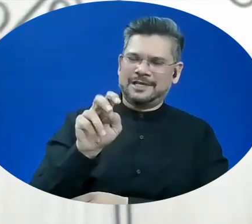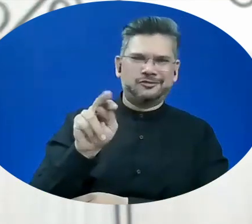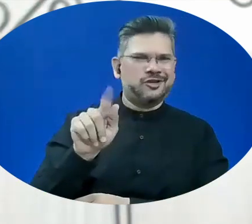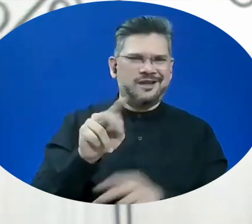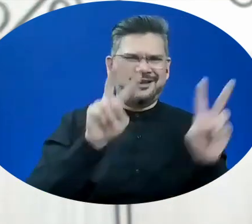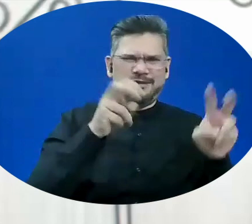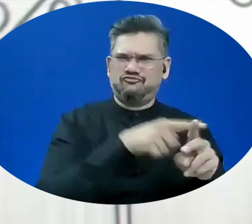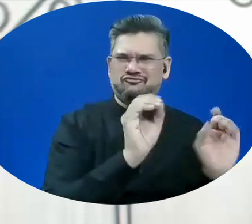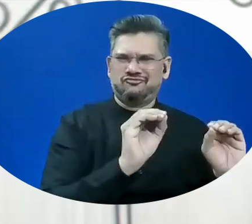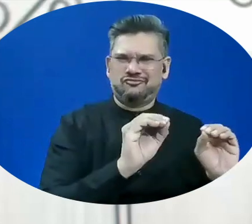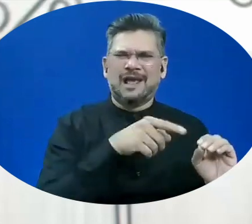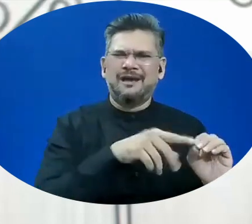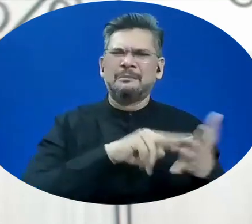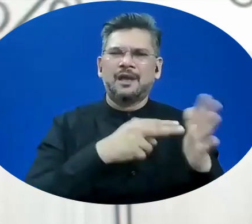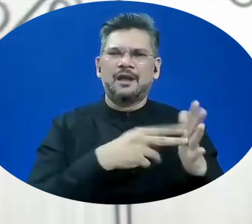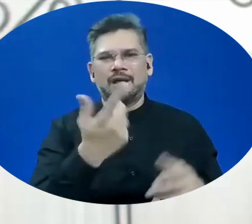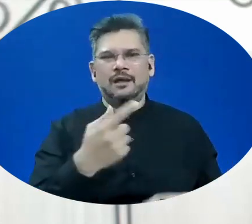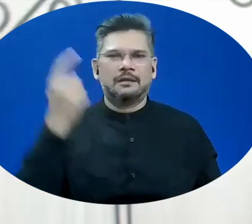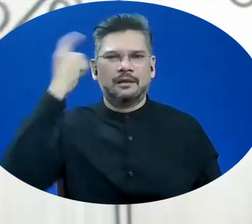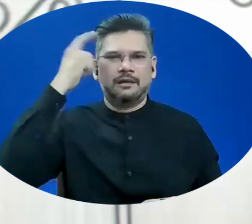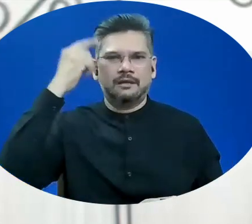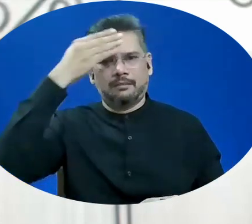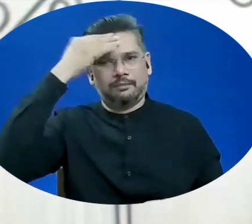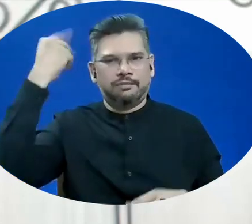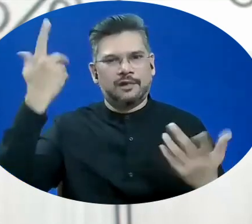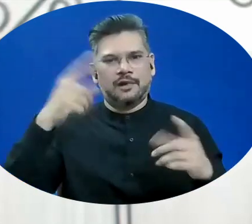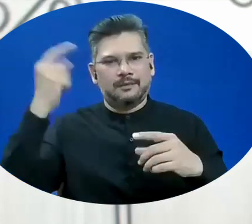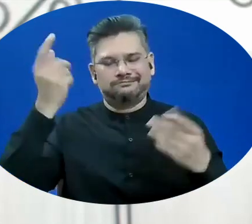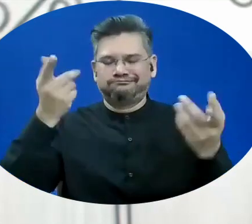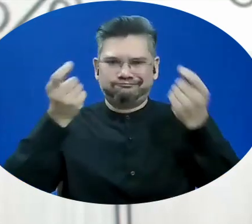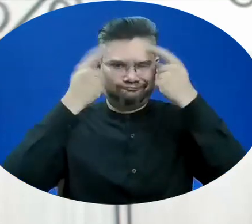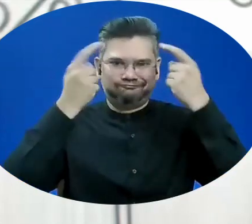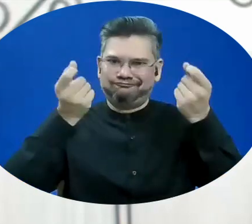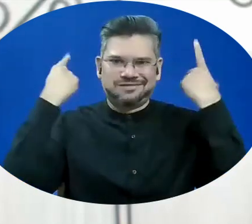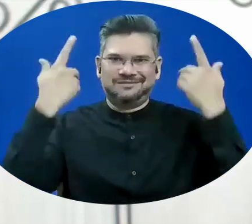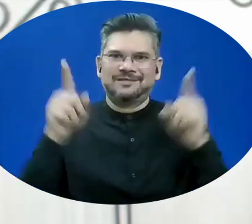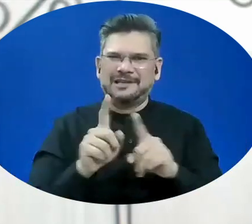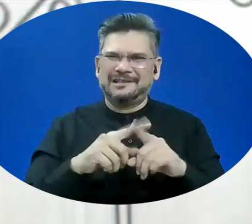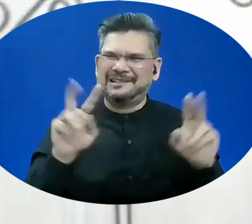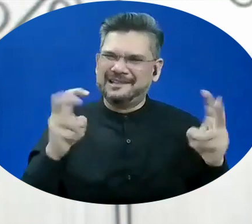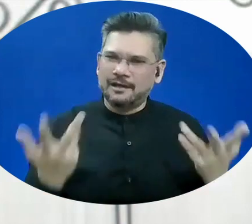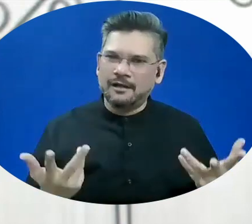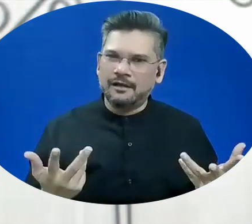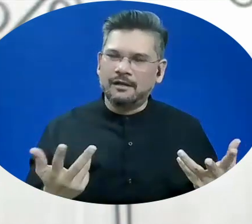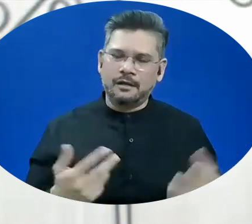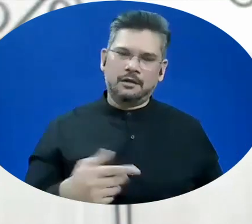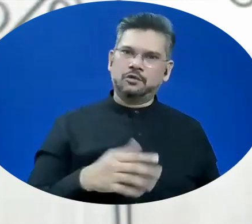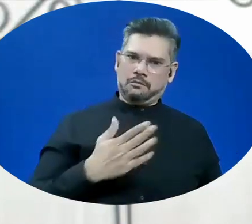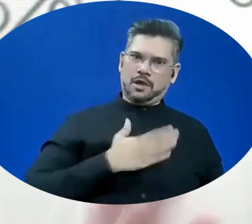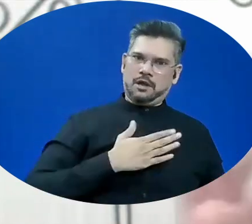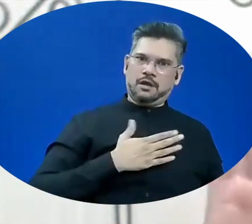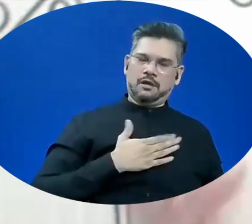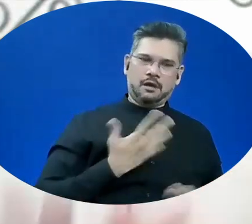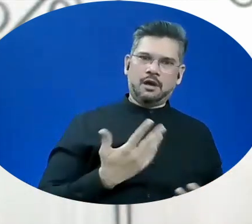disease as a loss. So I had lost my identity, and he had lost a lot of his memory. He was losing a lot of his memory.